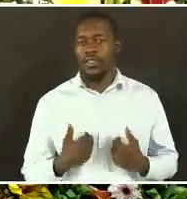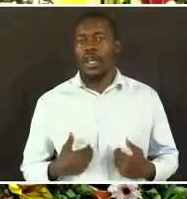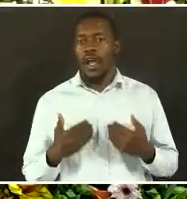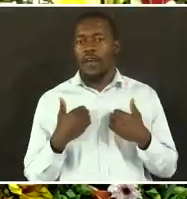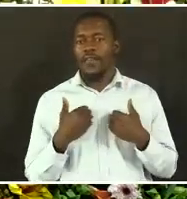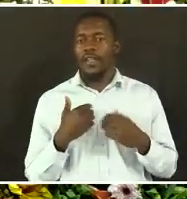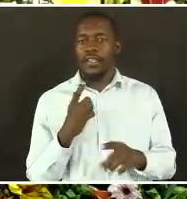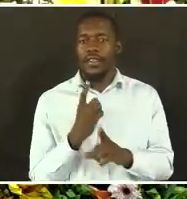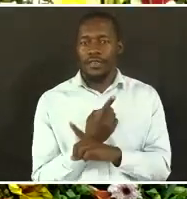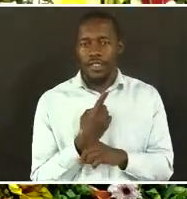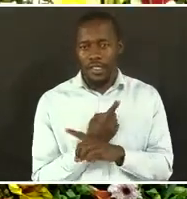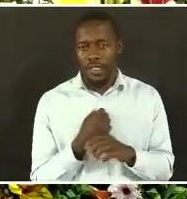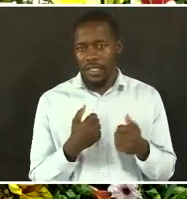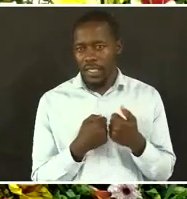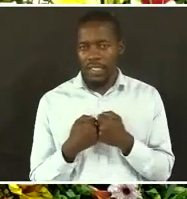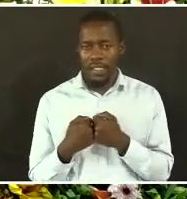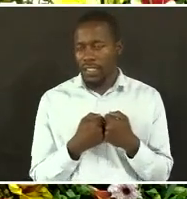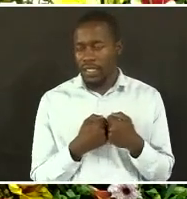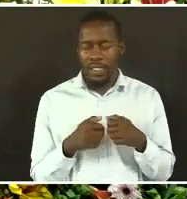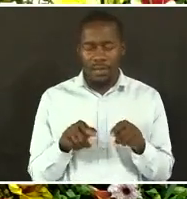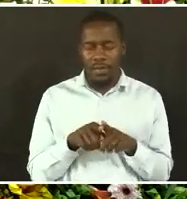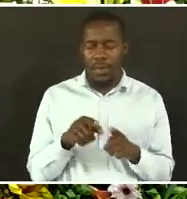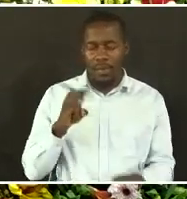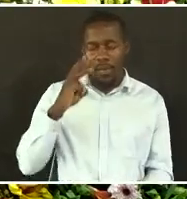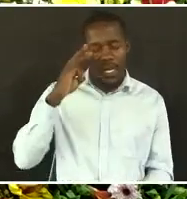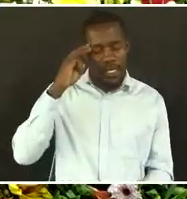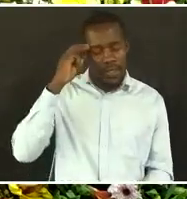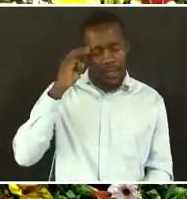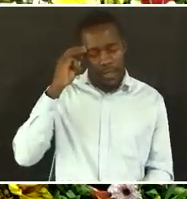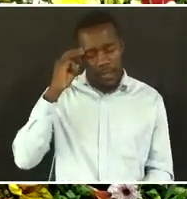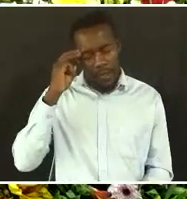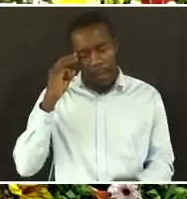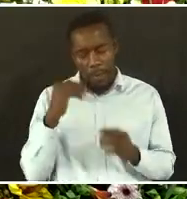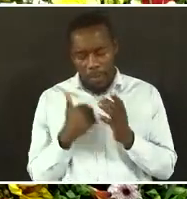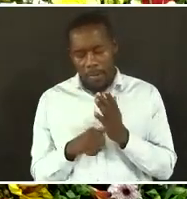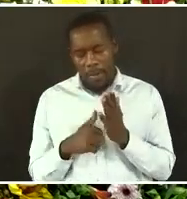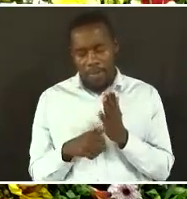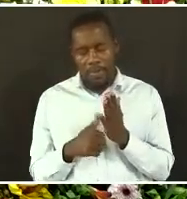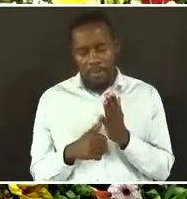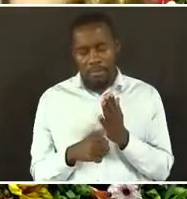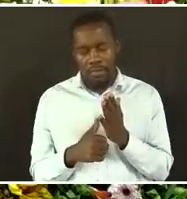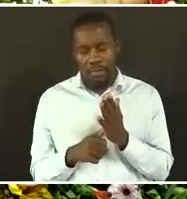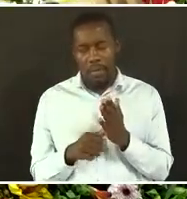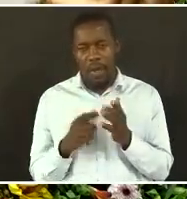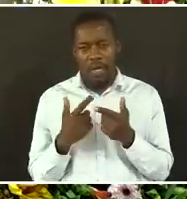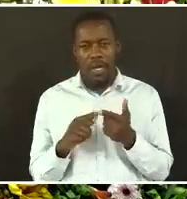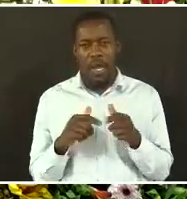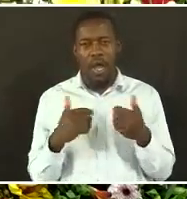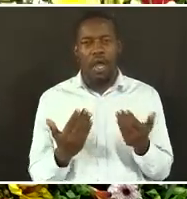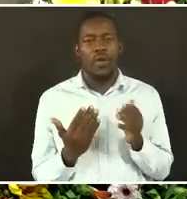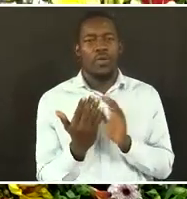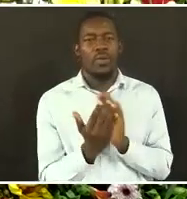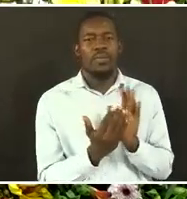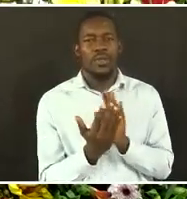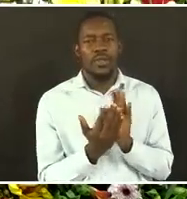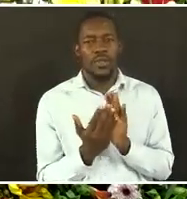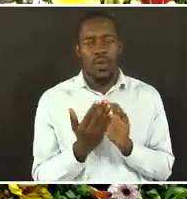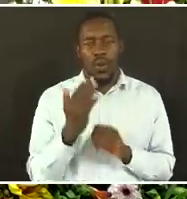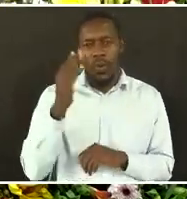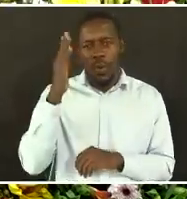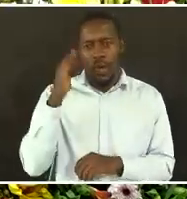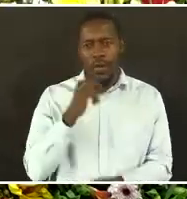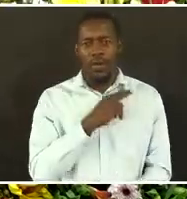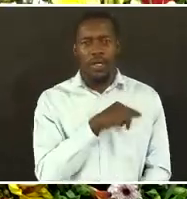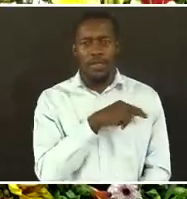their mental capacity has been affected. And so how do we approach them? Because hospital